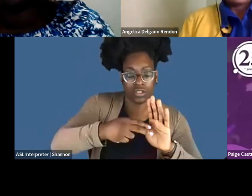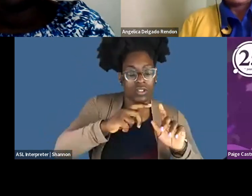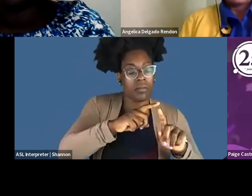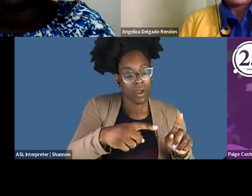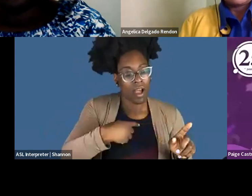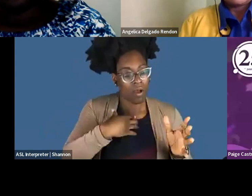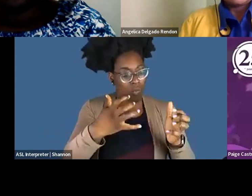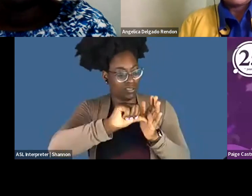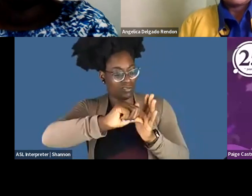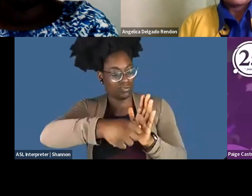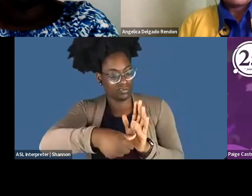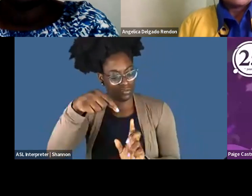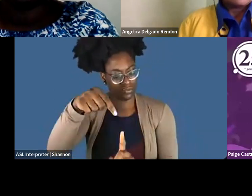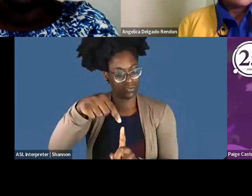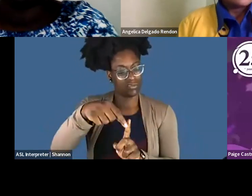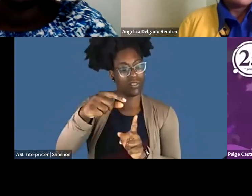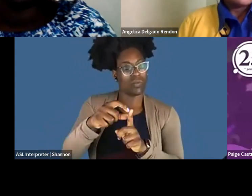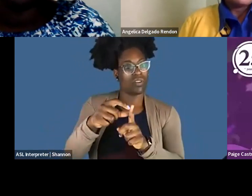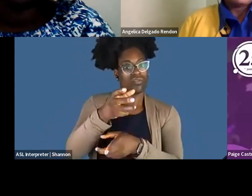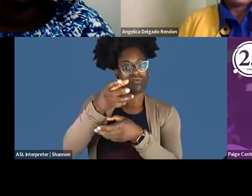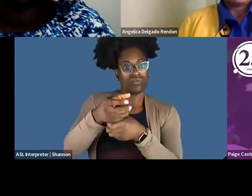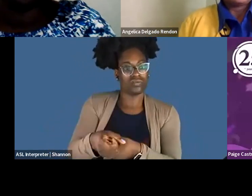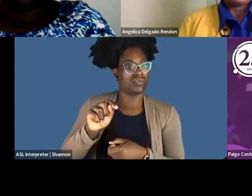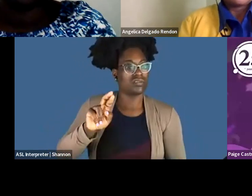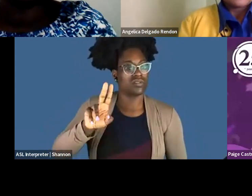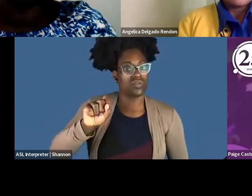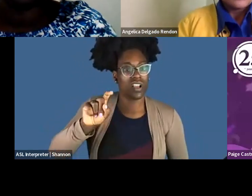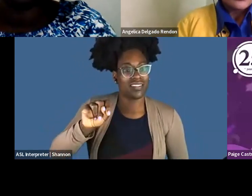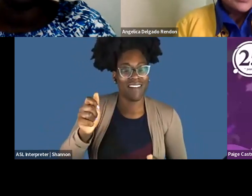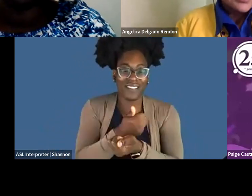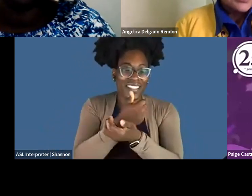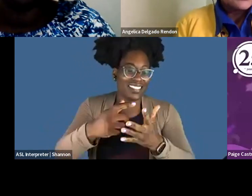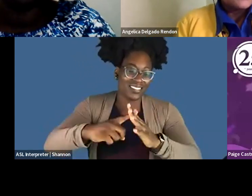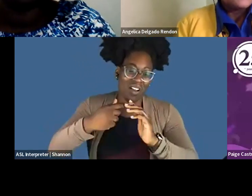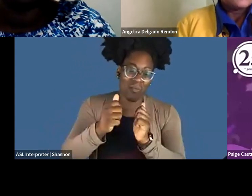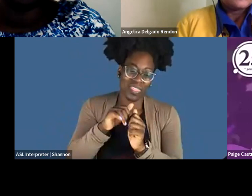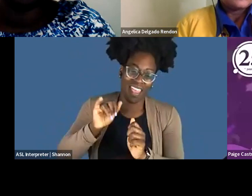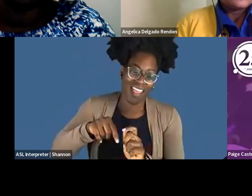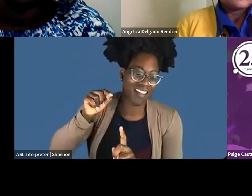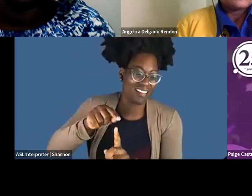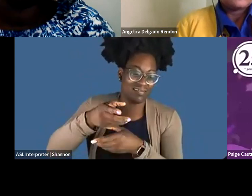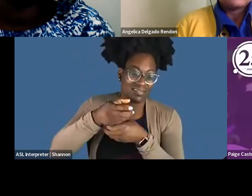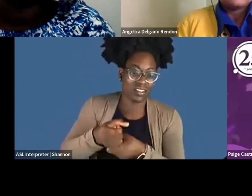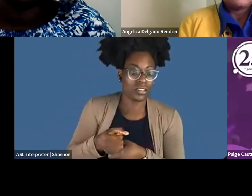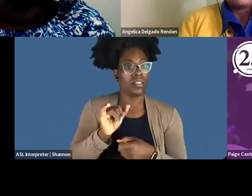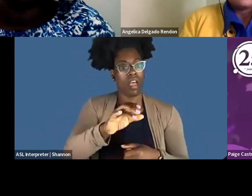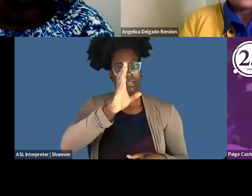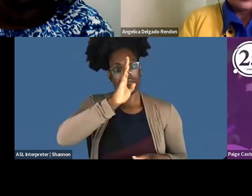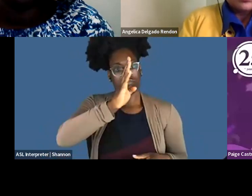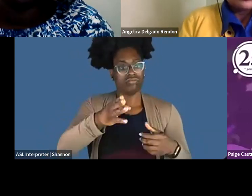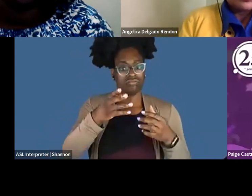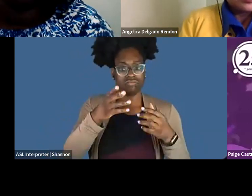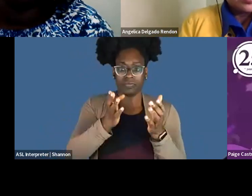trust and building that transparency and that trust between the community and